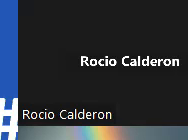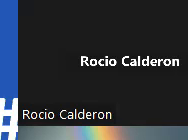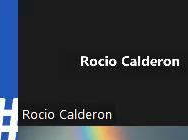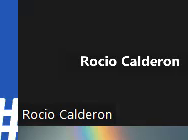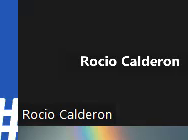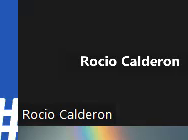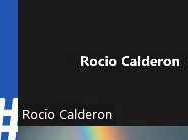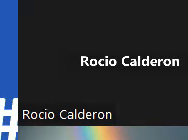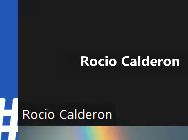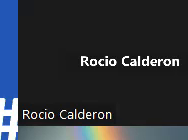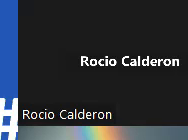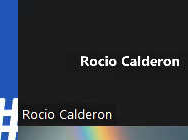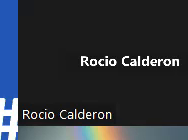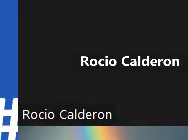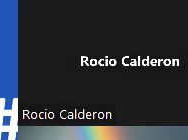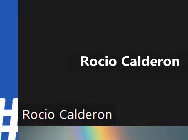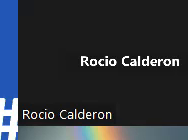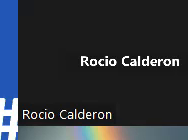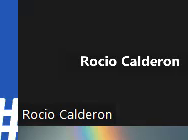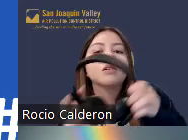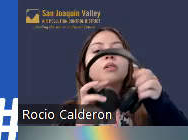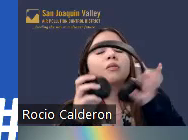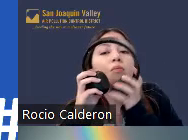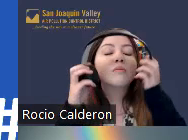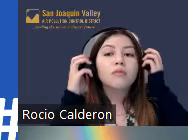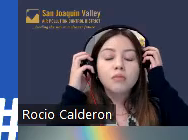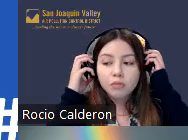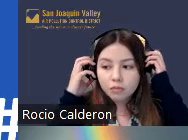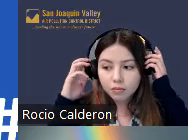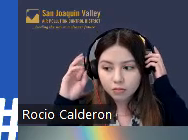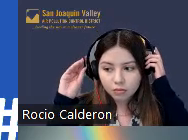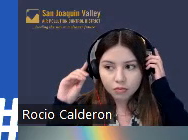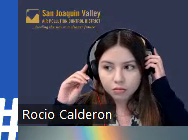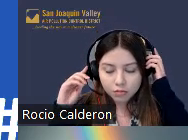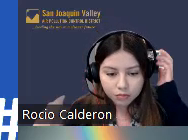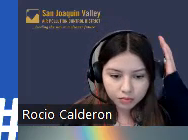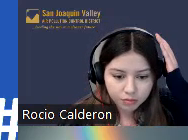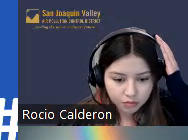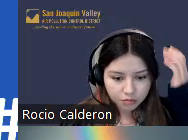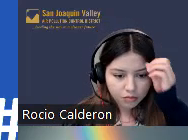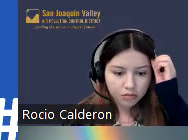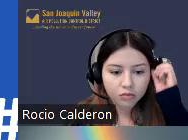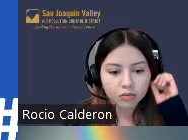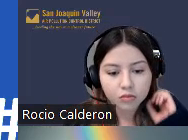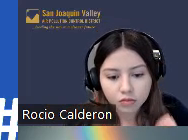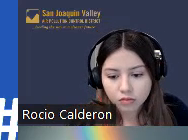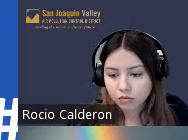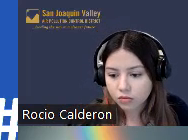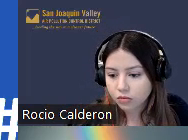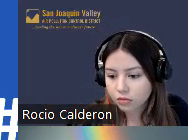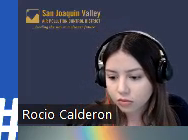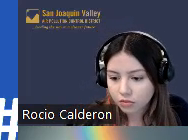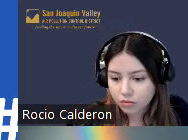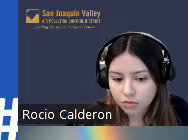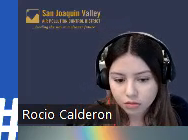get started with our meeting, we want to walk through some meeting logistics. I know this is familiar to many, if not all of you, but